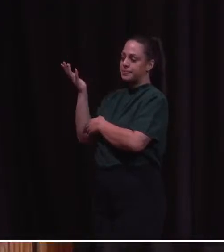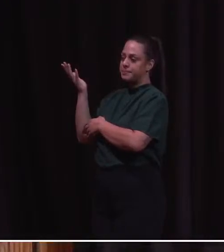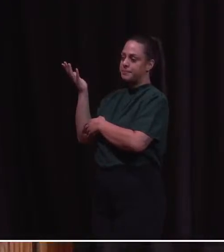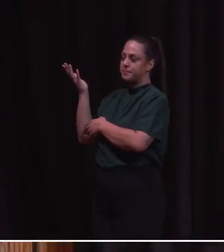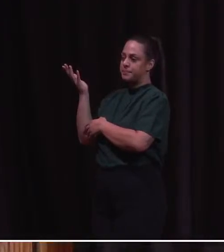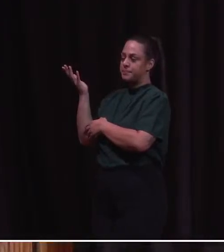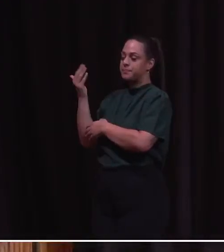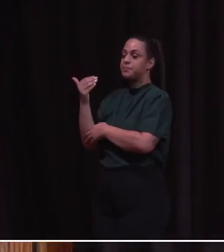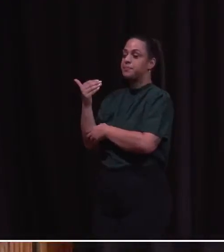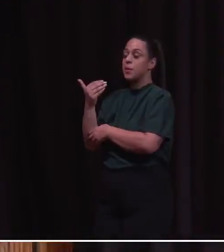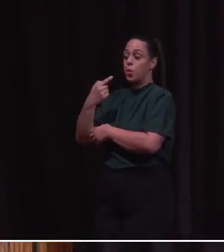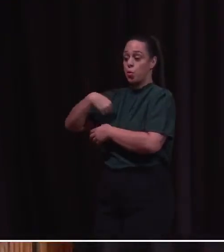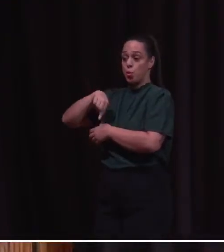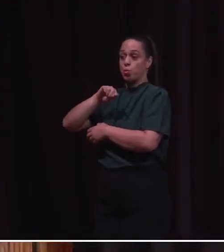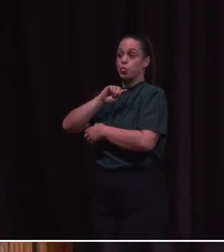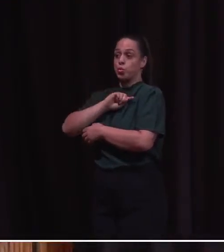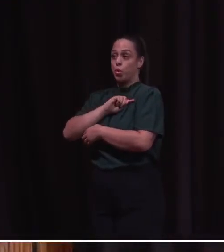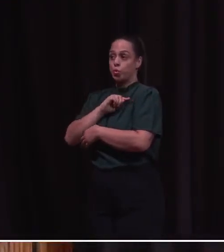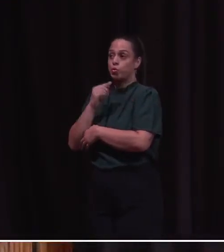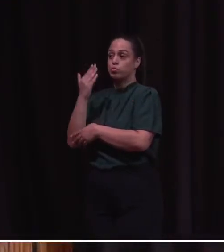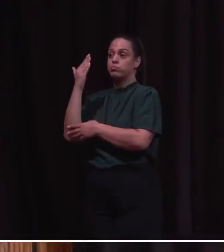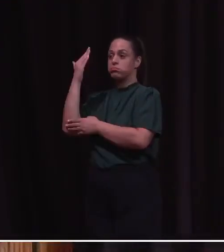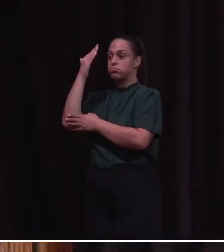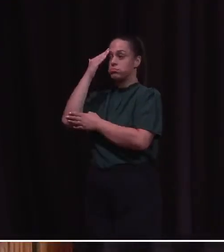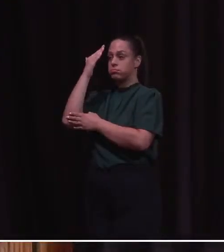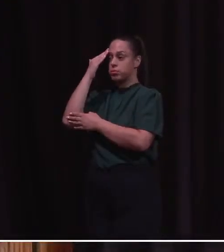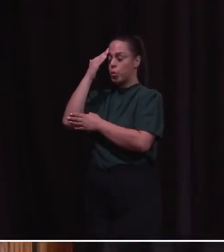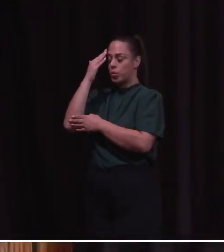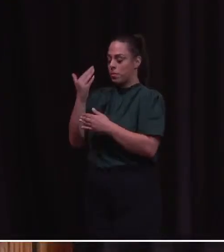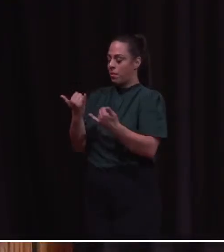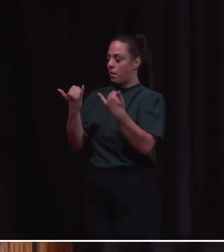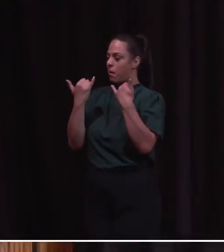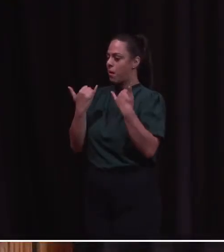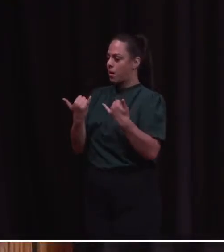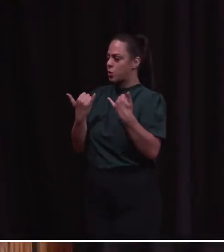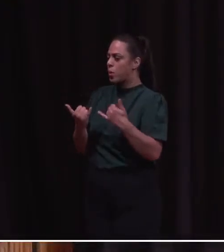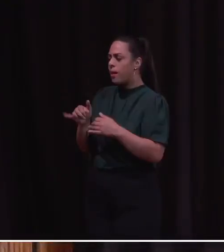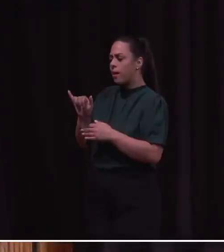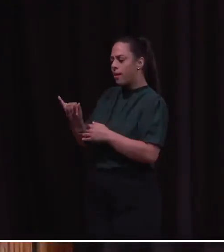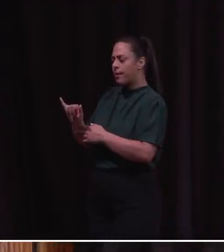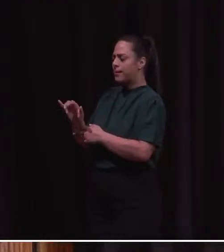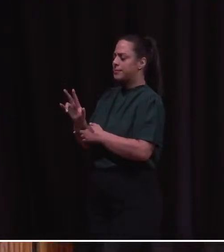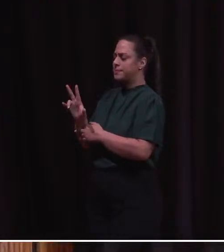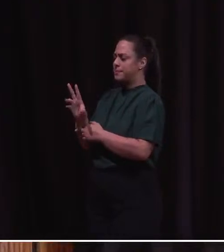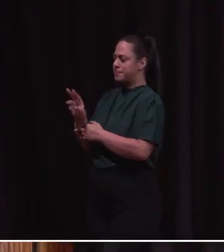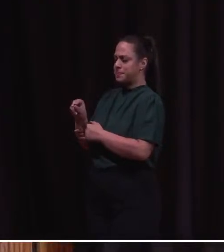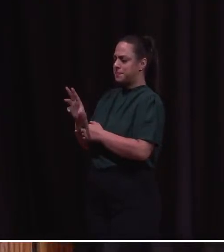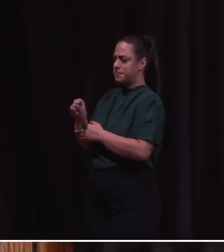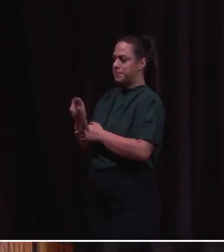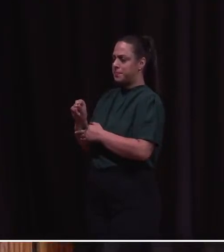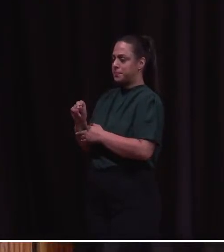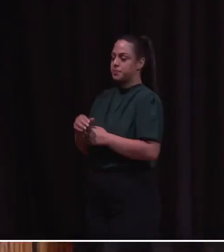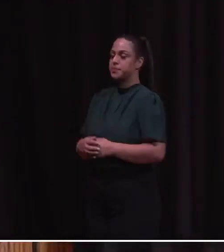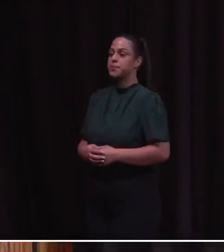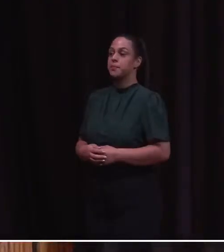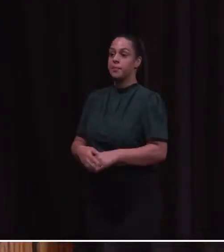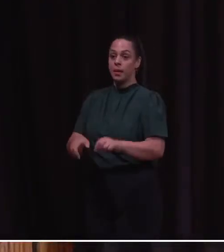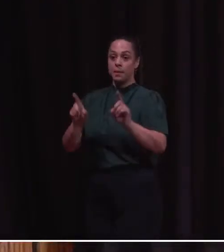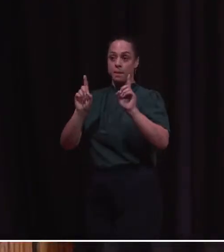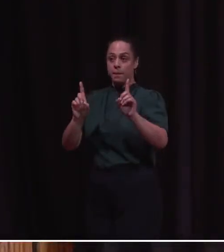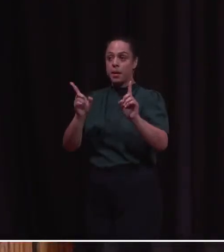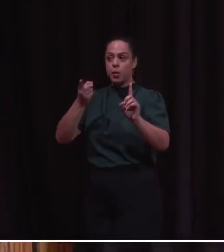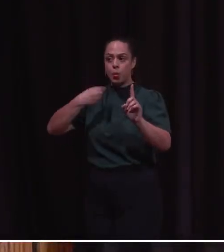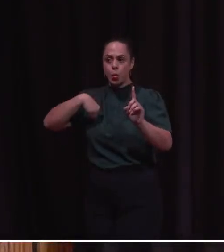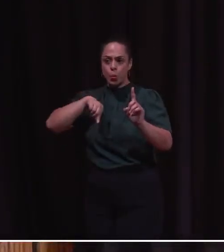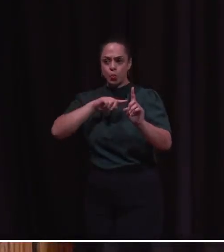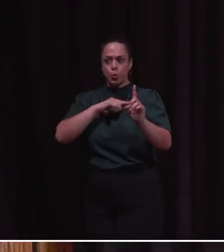world, it was not so. But to think that it was not the